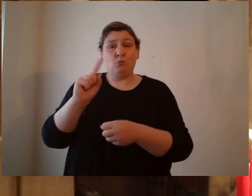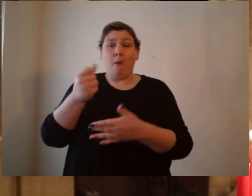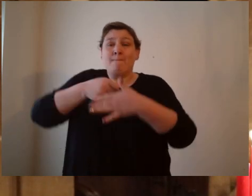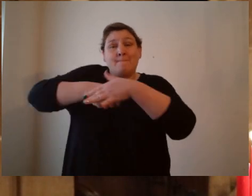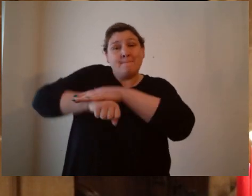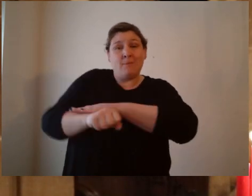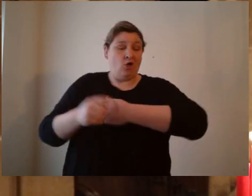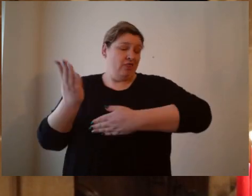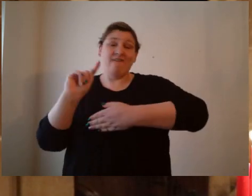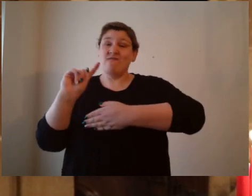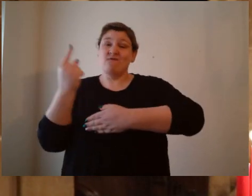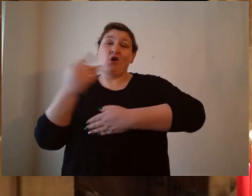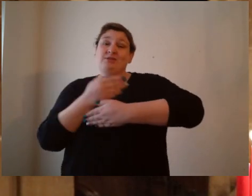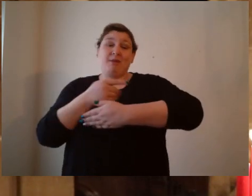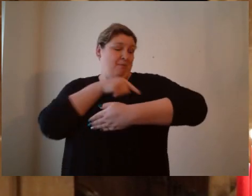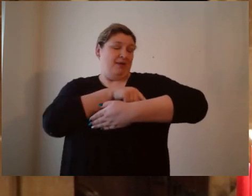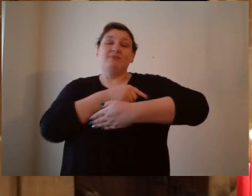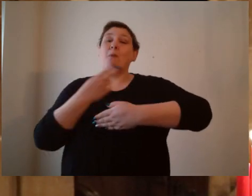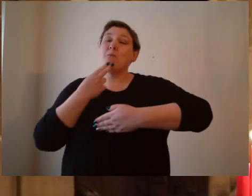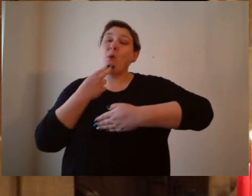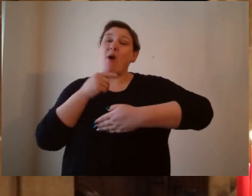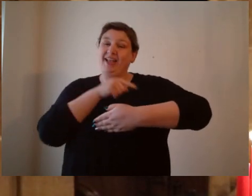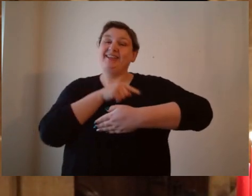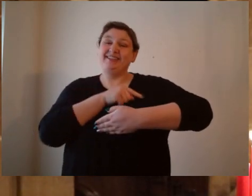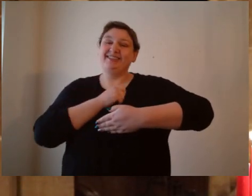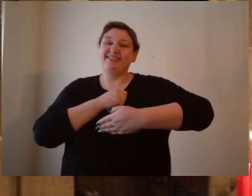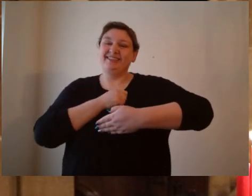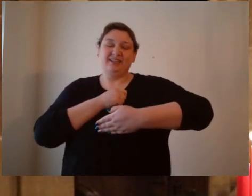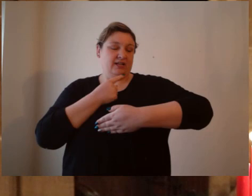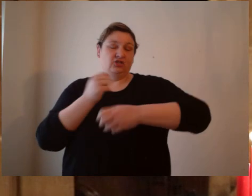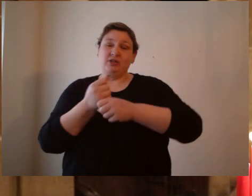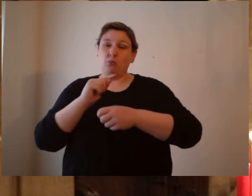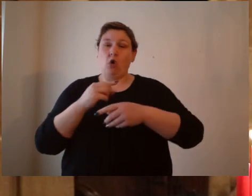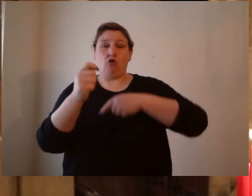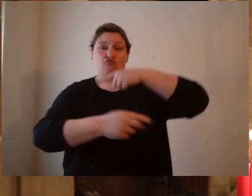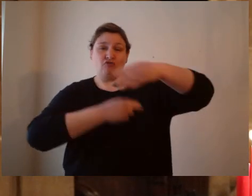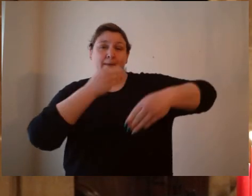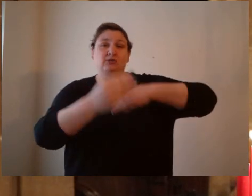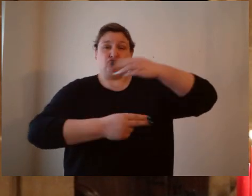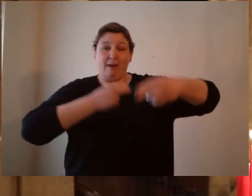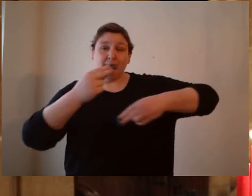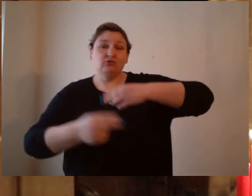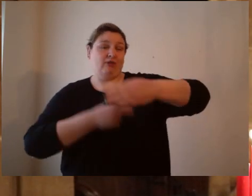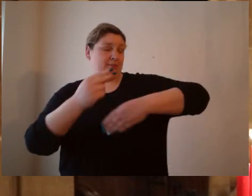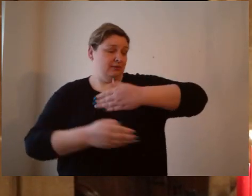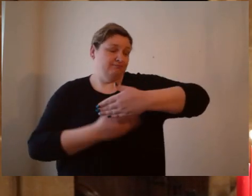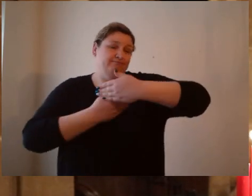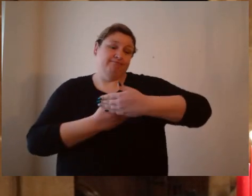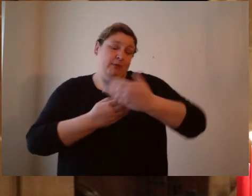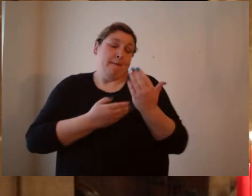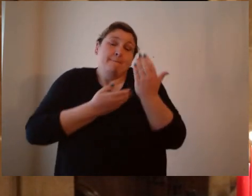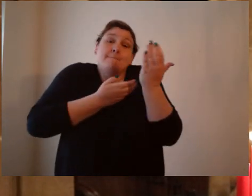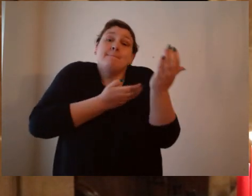gave birth to her firstborn son and wrapped him in bands of cloth